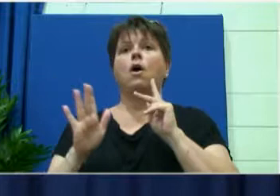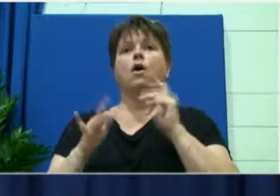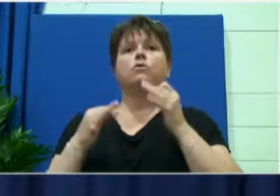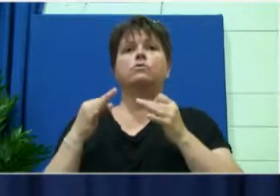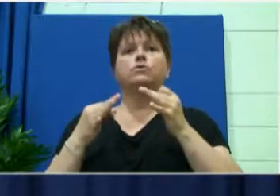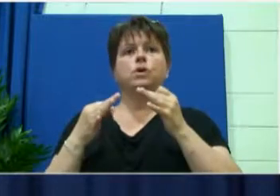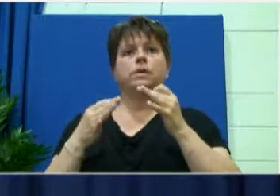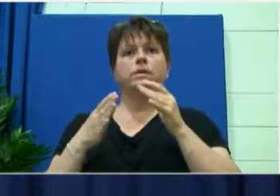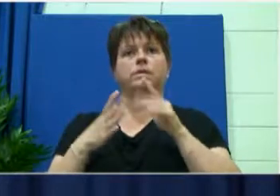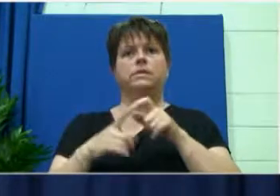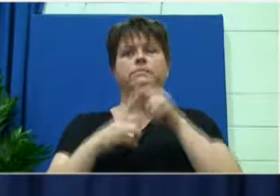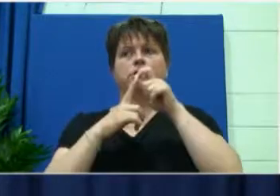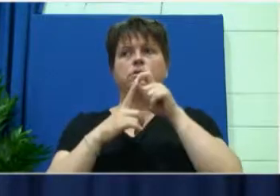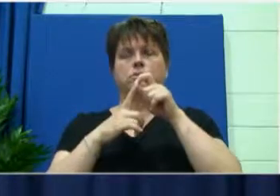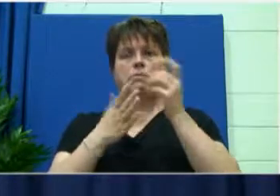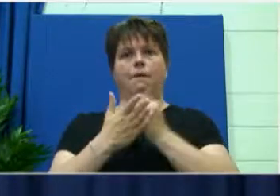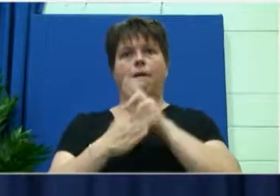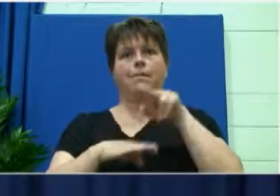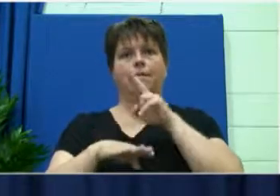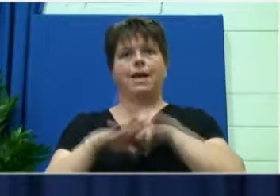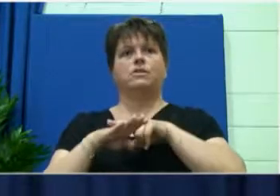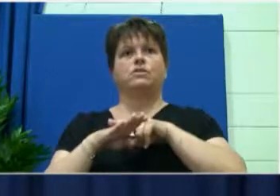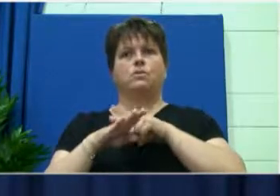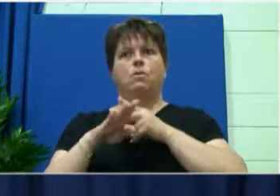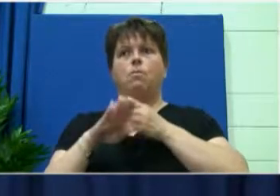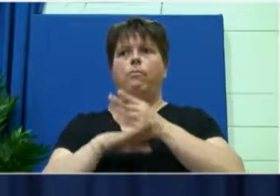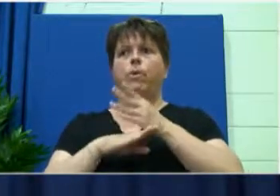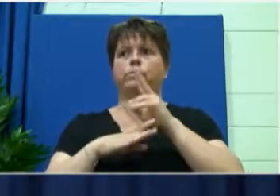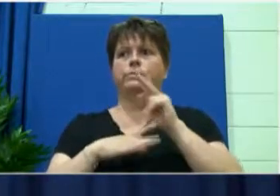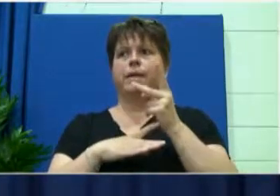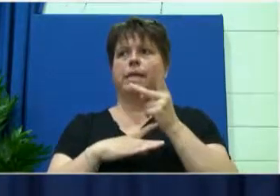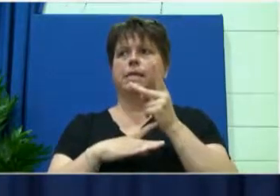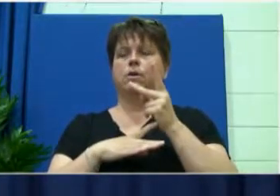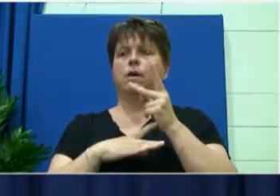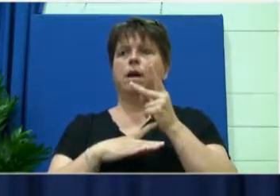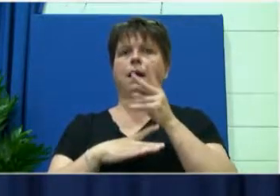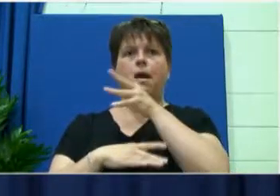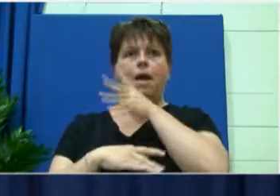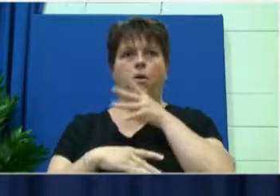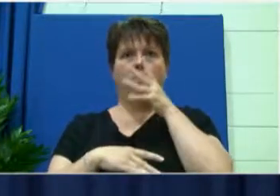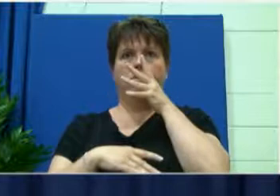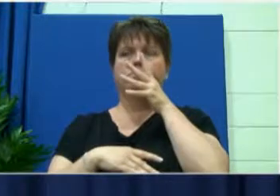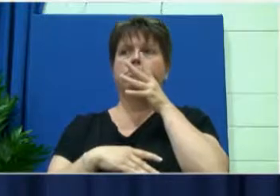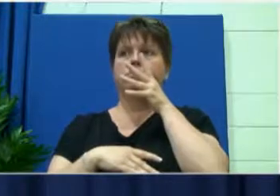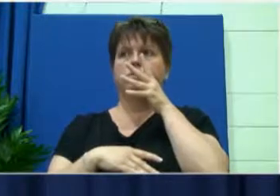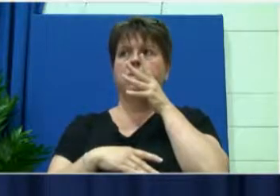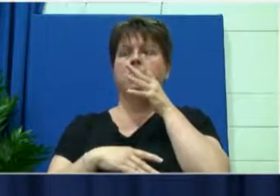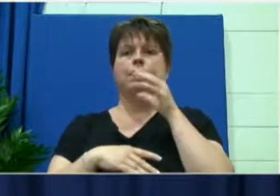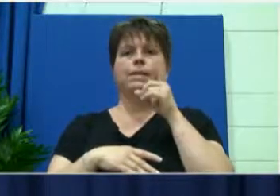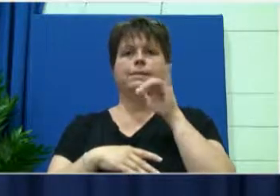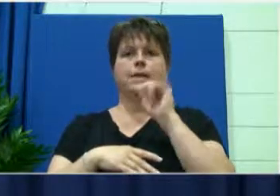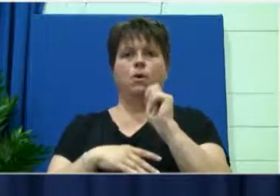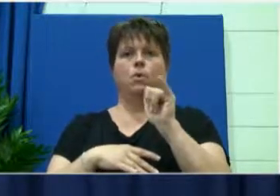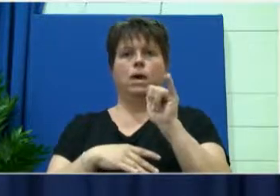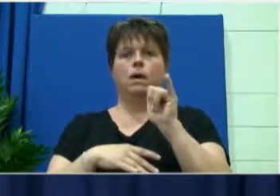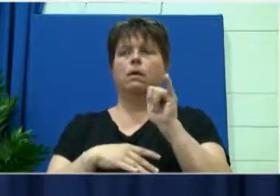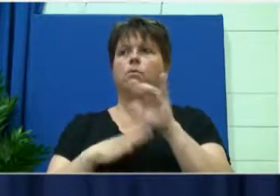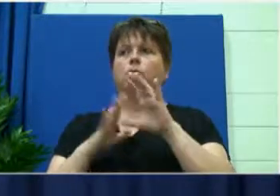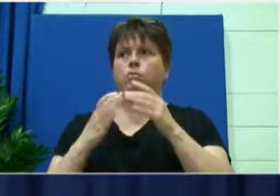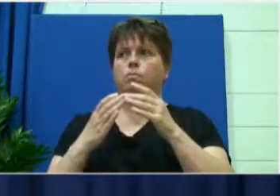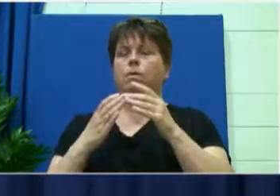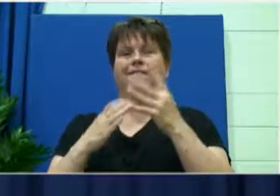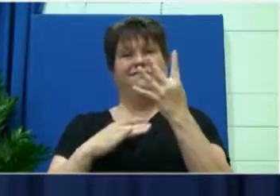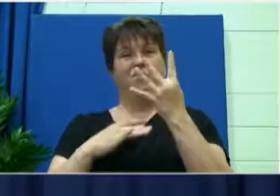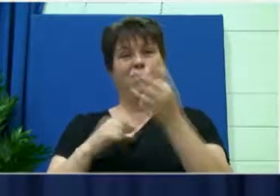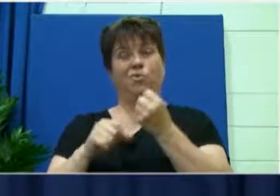received first place at the National Post-Secondary Agricultural Student Organizational Conference. This is the